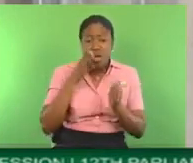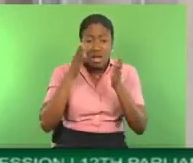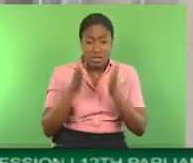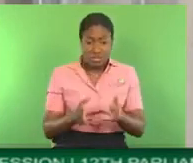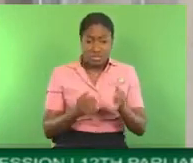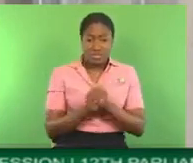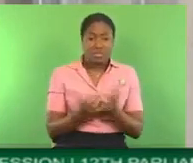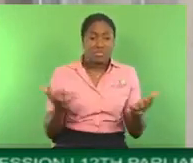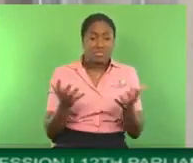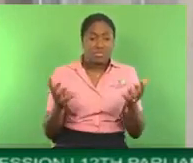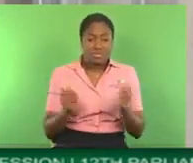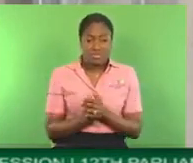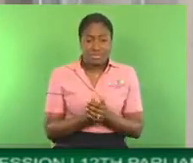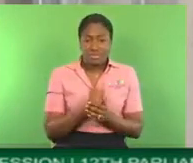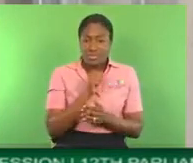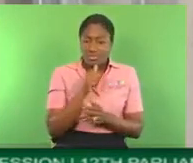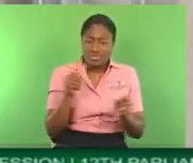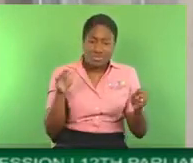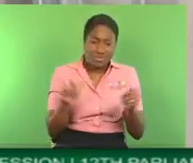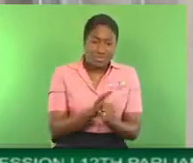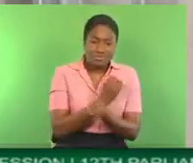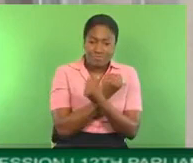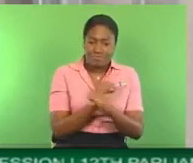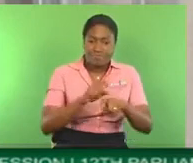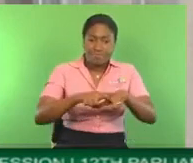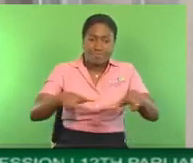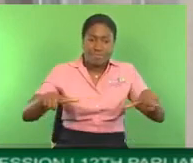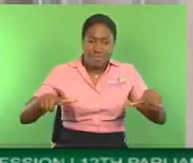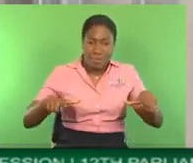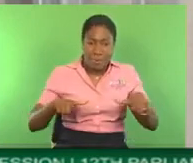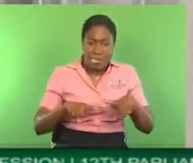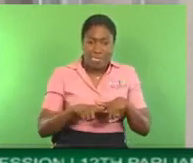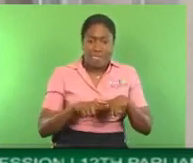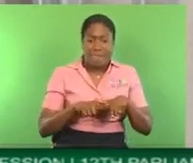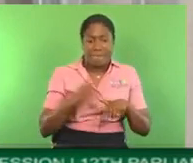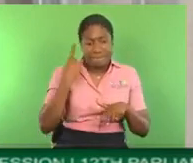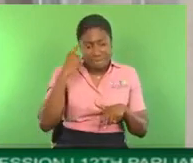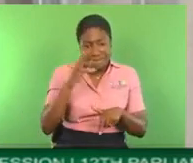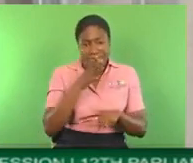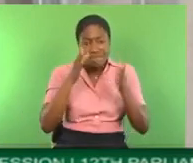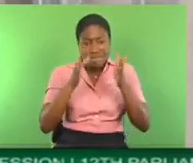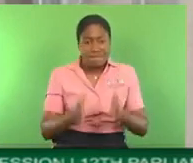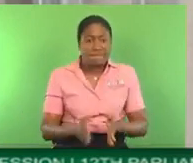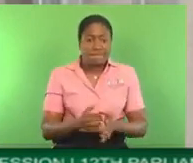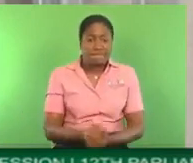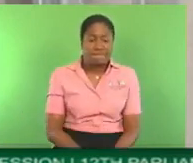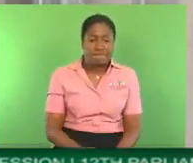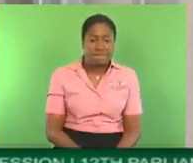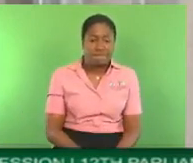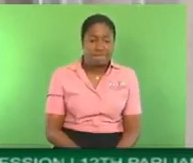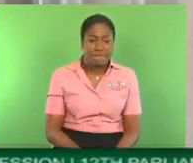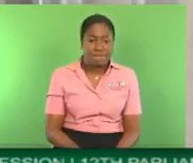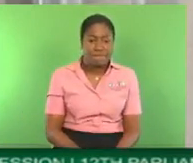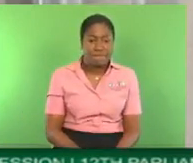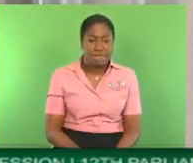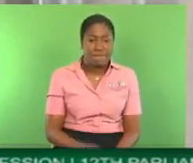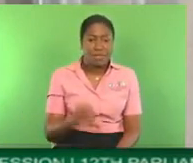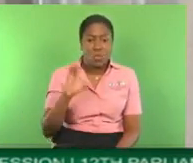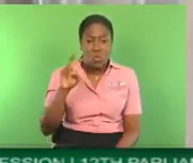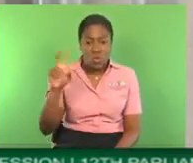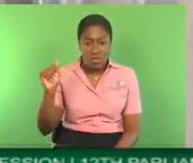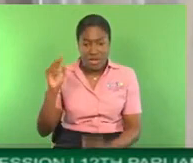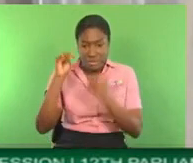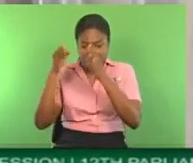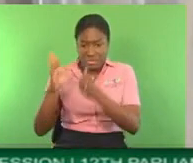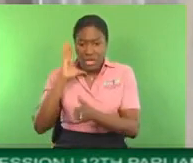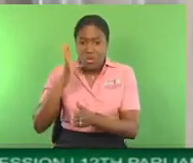lack of secure land tenure for our farmers. My colleague from Couva North will go more into